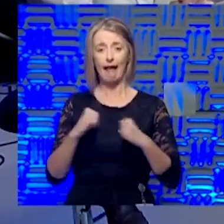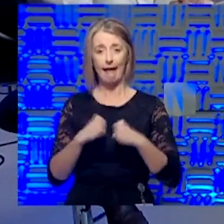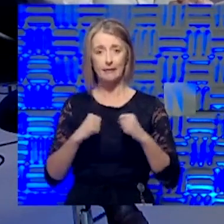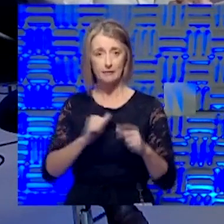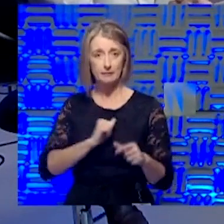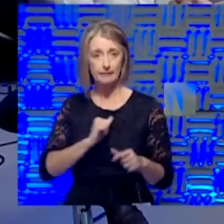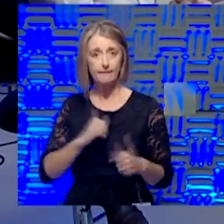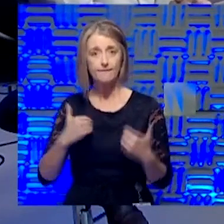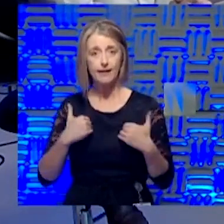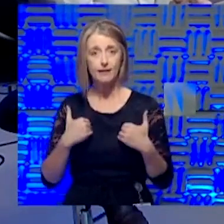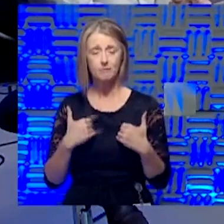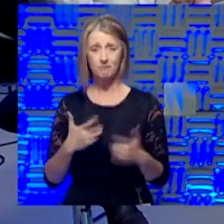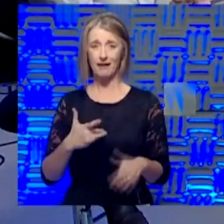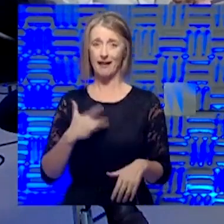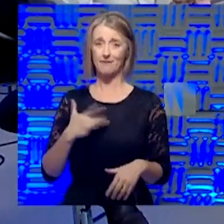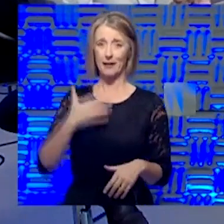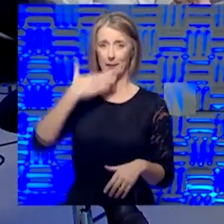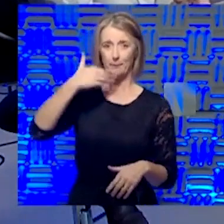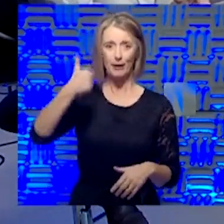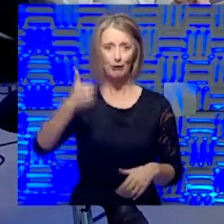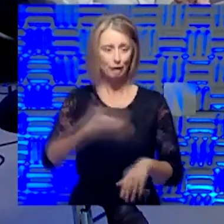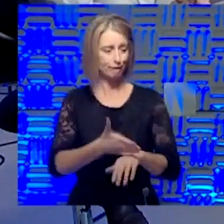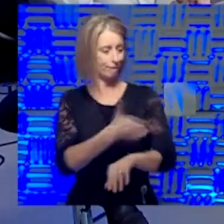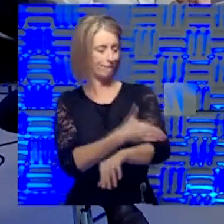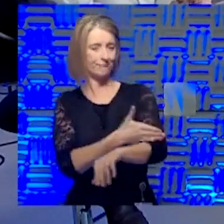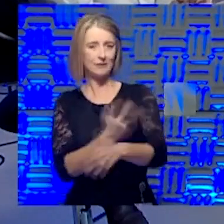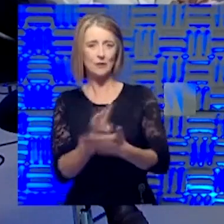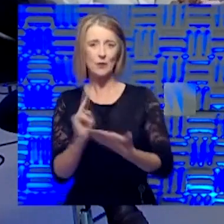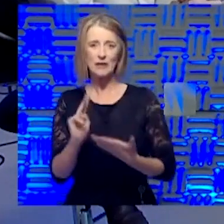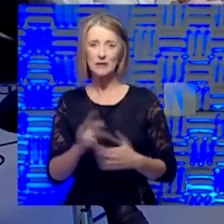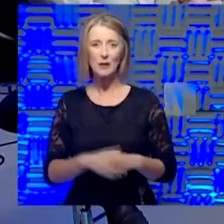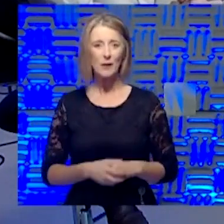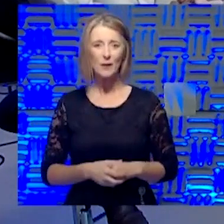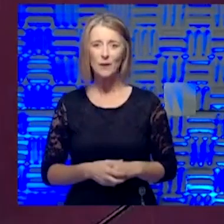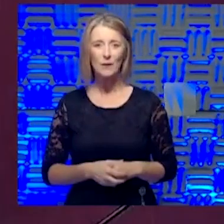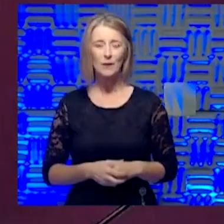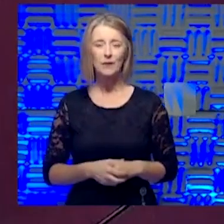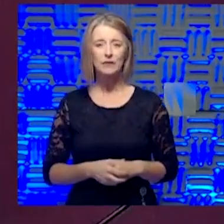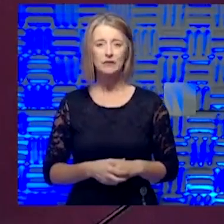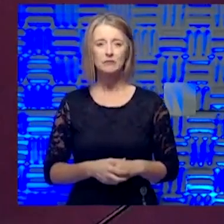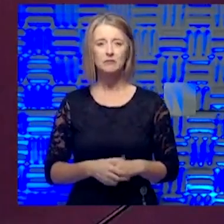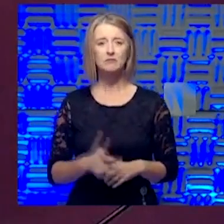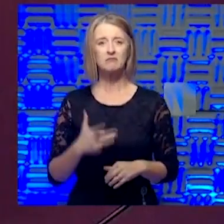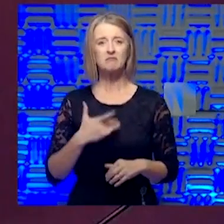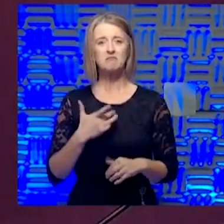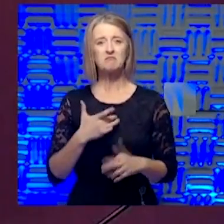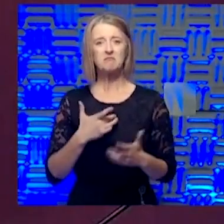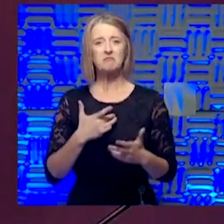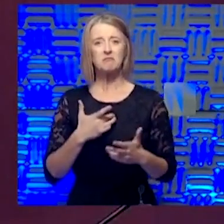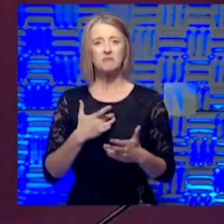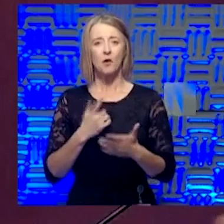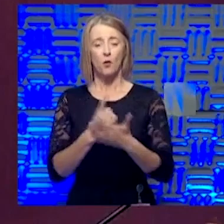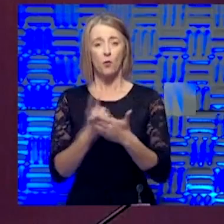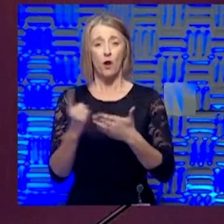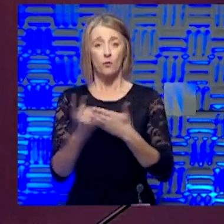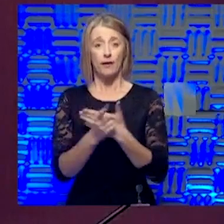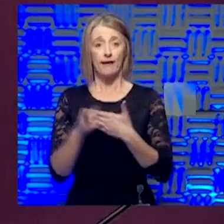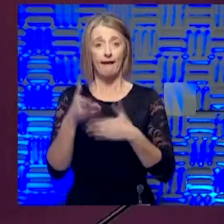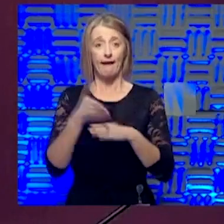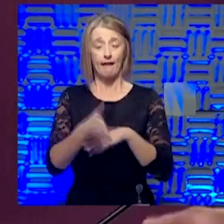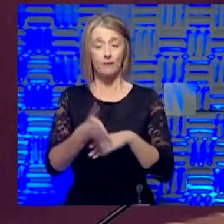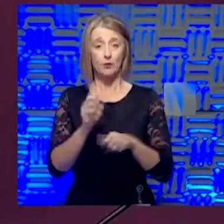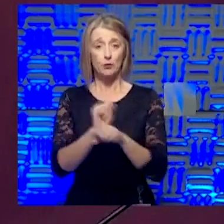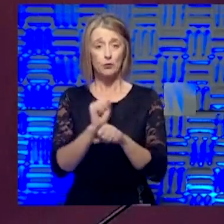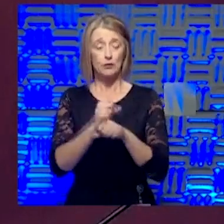you even said to me, "But I'm feeling much better." This was a few weeks ago. Yeah, even probably like a week after I was able to return to